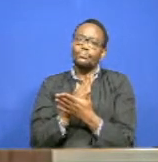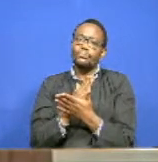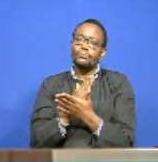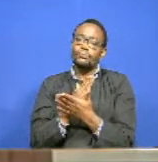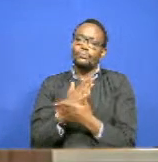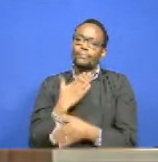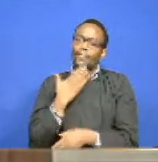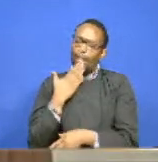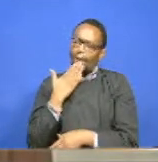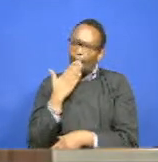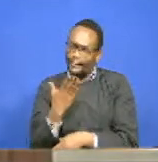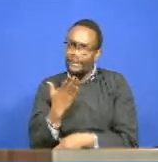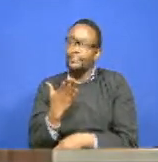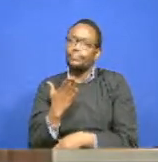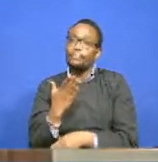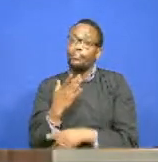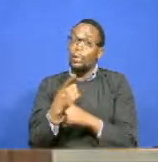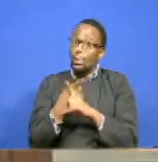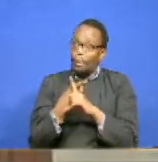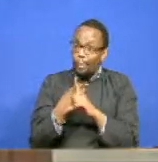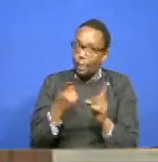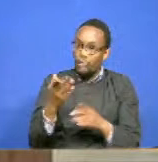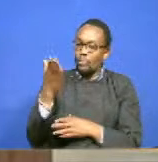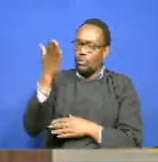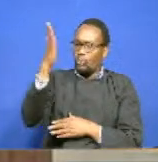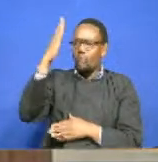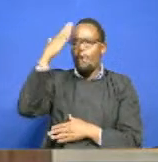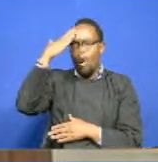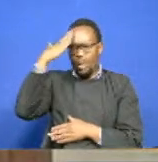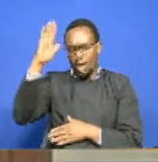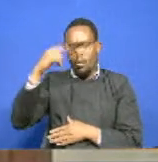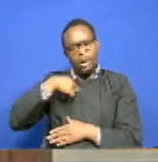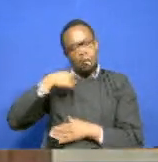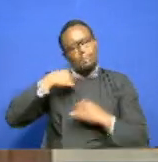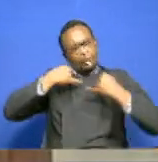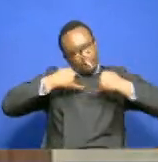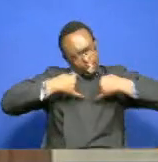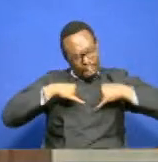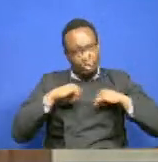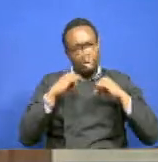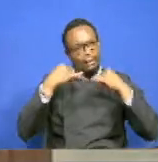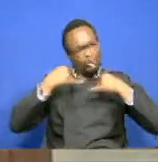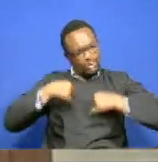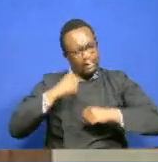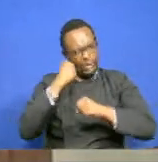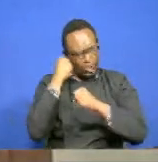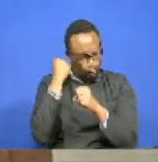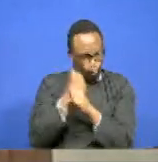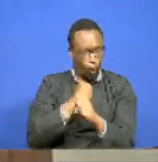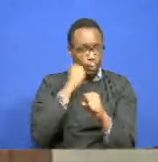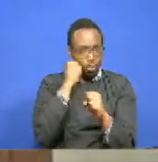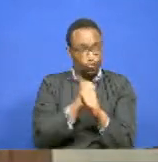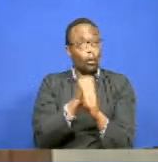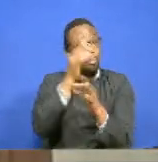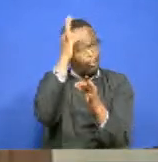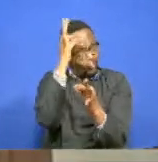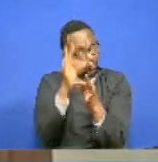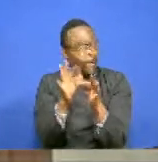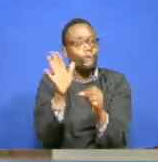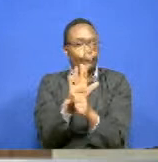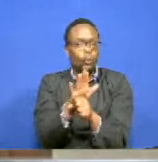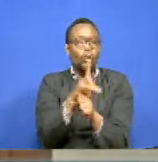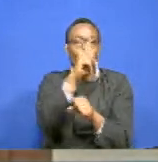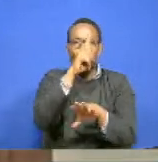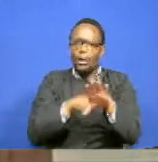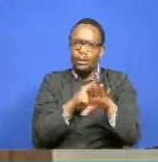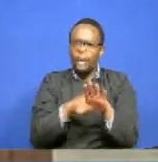replied, "But God knows, I have tried to do my duty." One day, the minister's